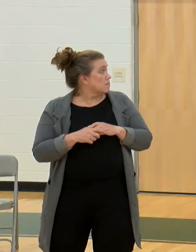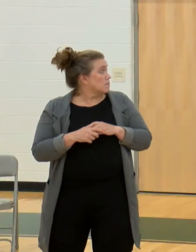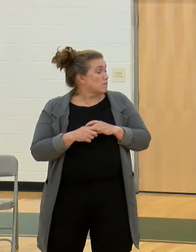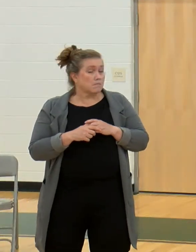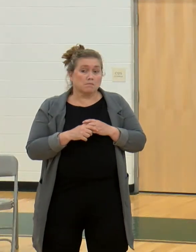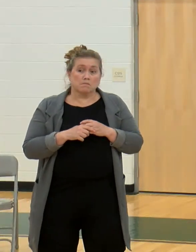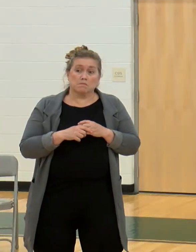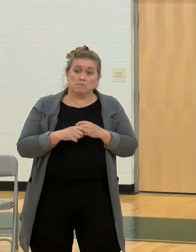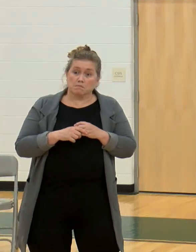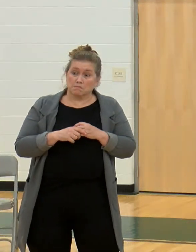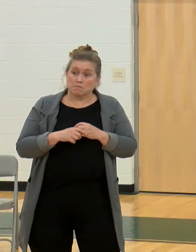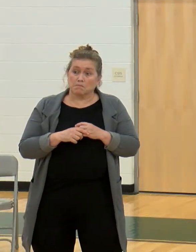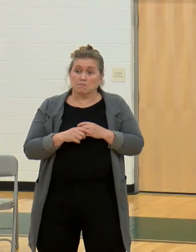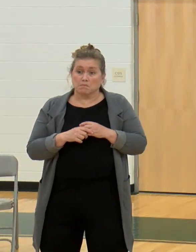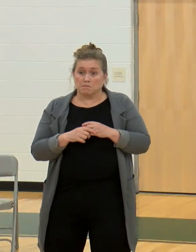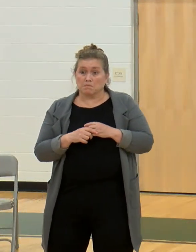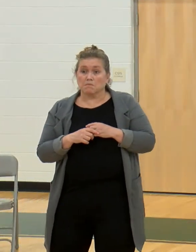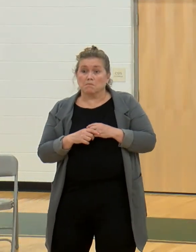So,